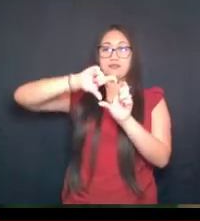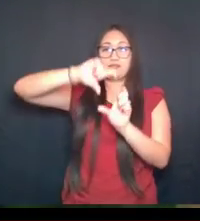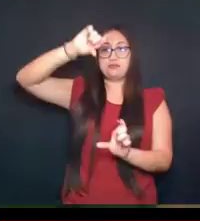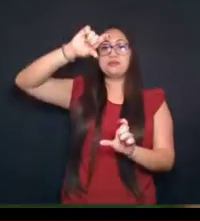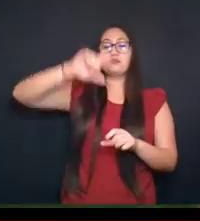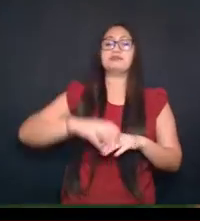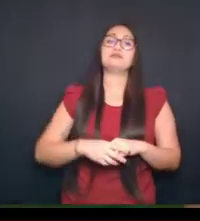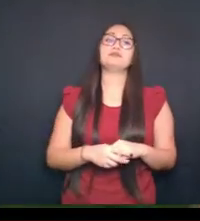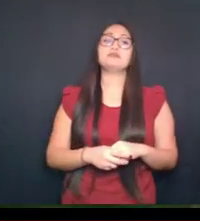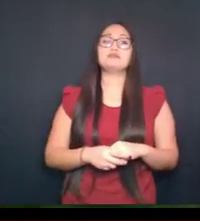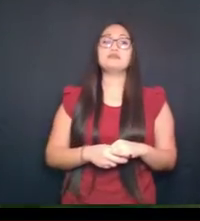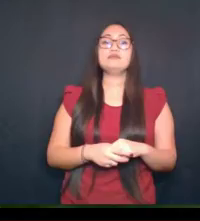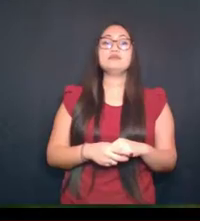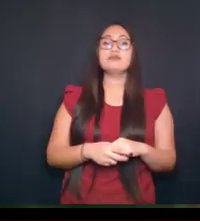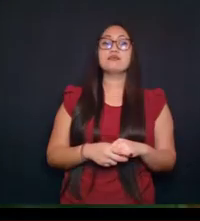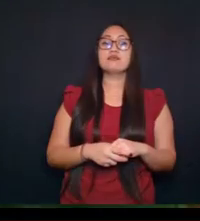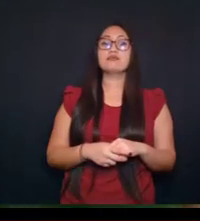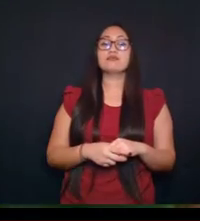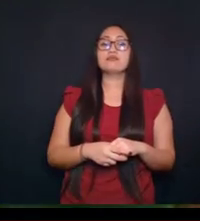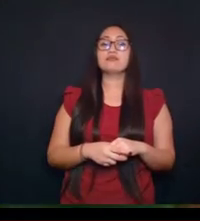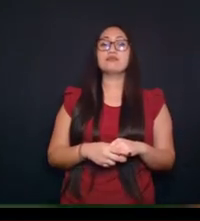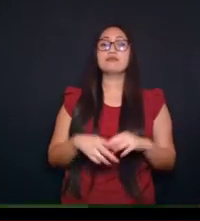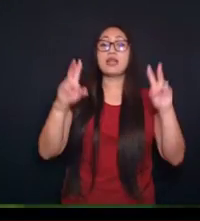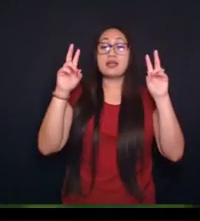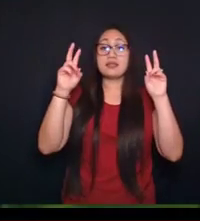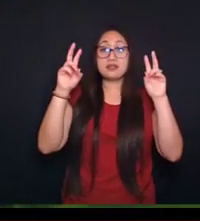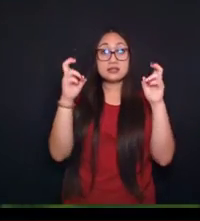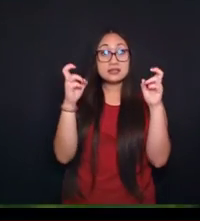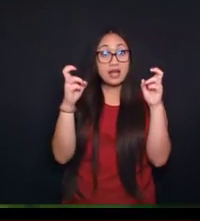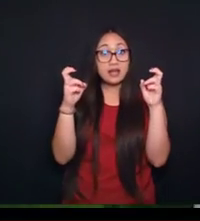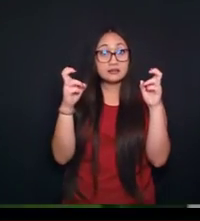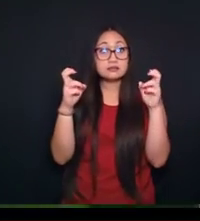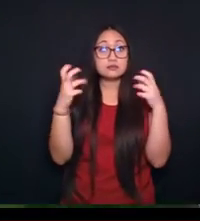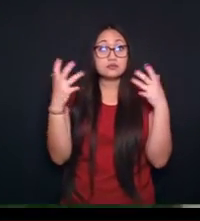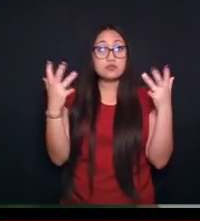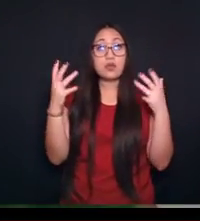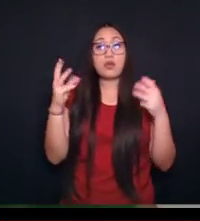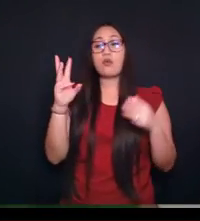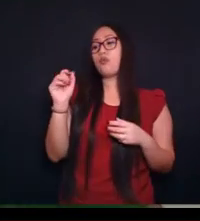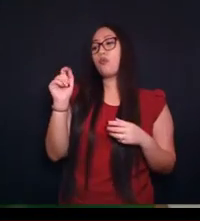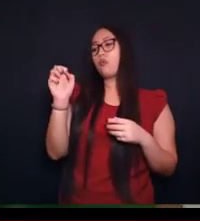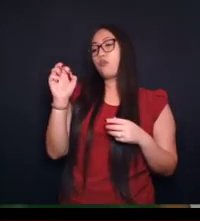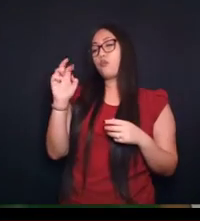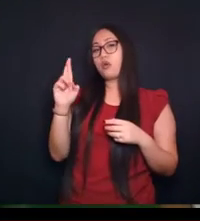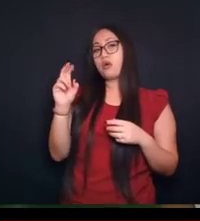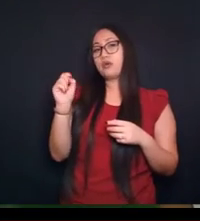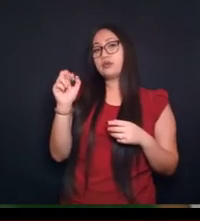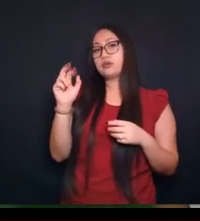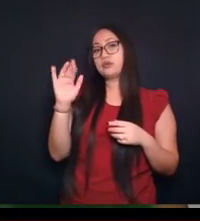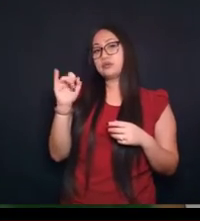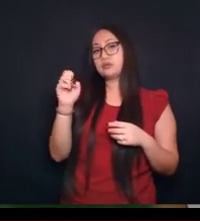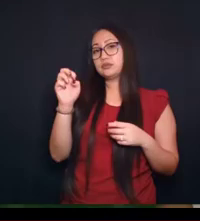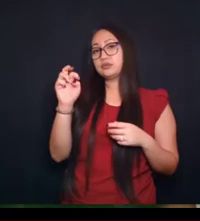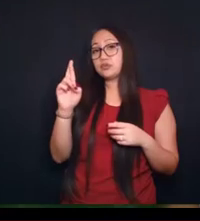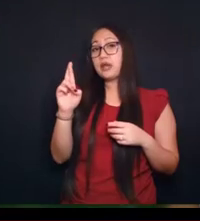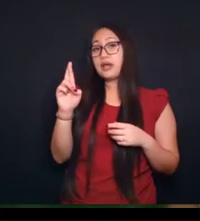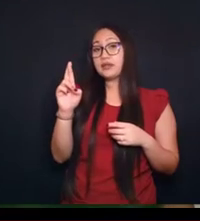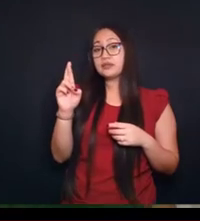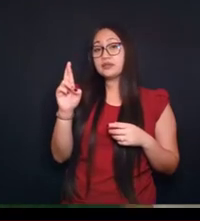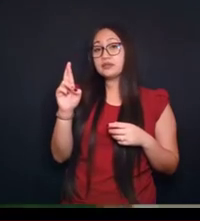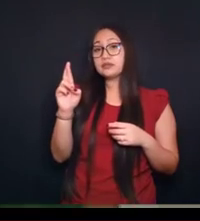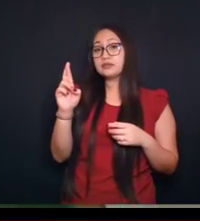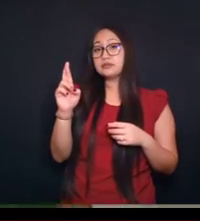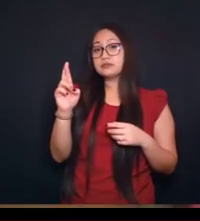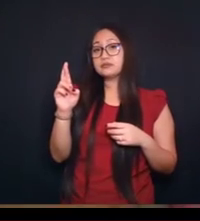since the title of the article is Water Striders, would you find a water strider on